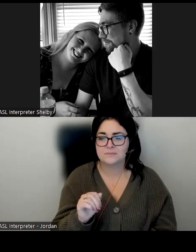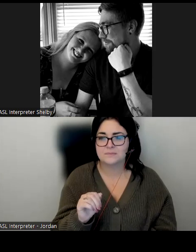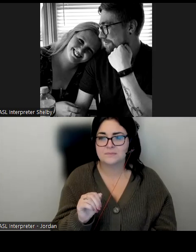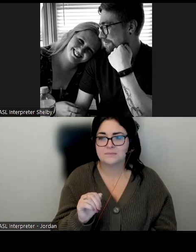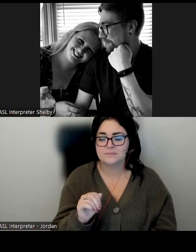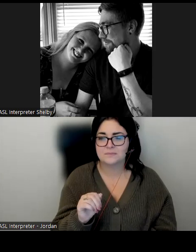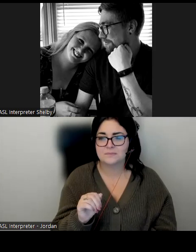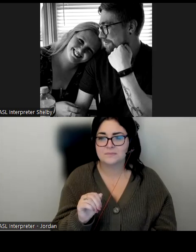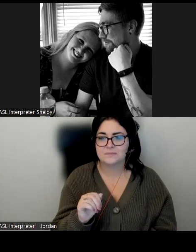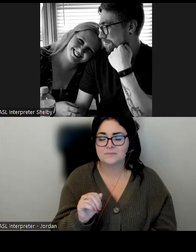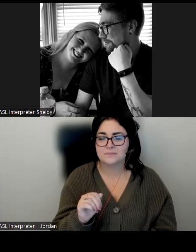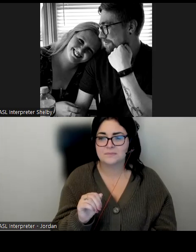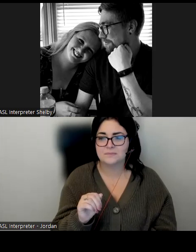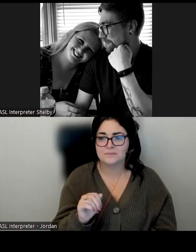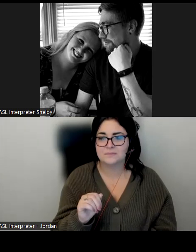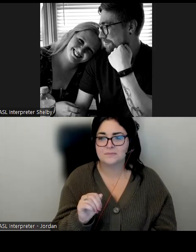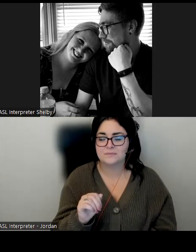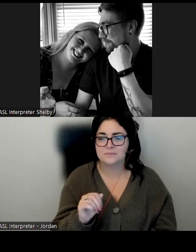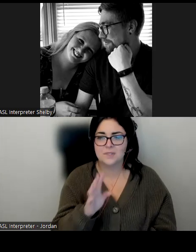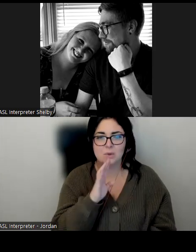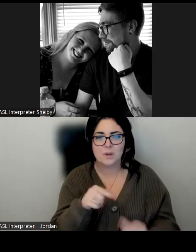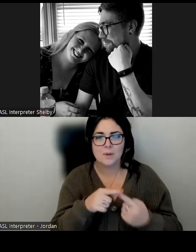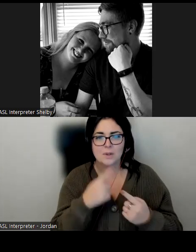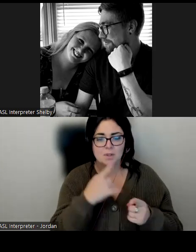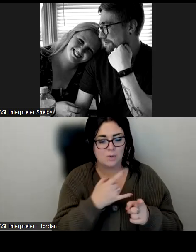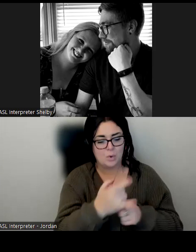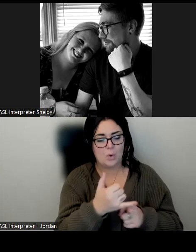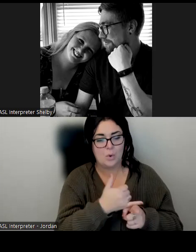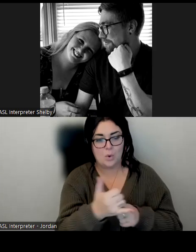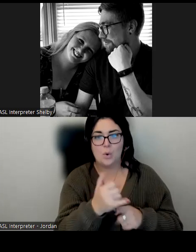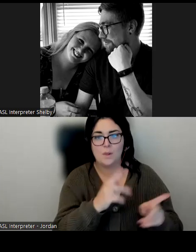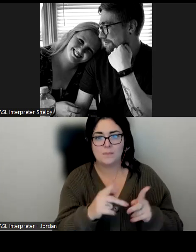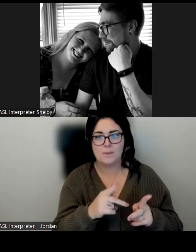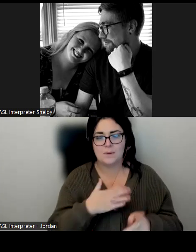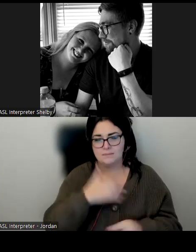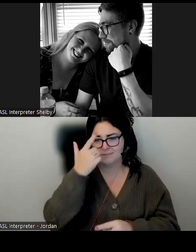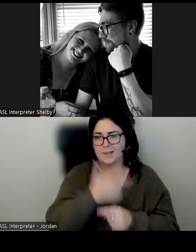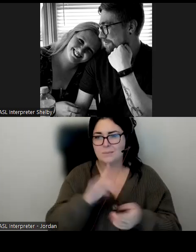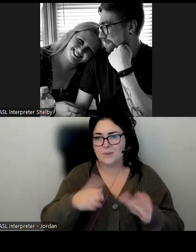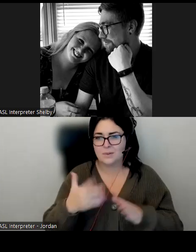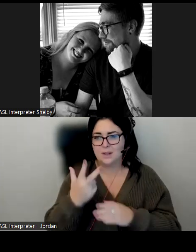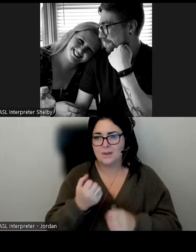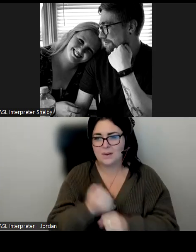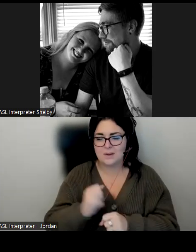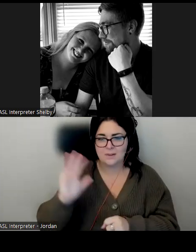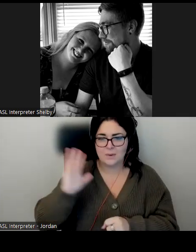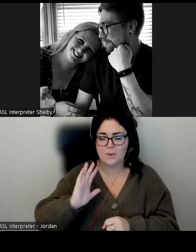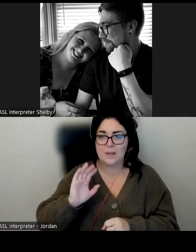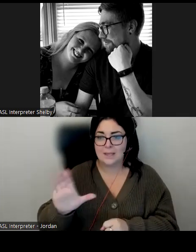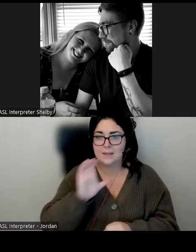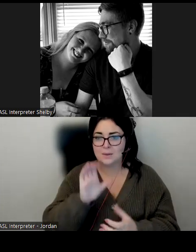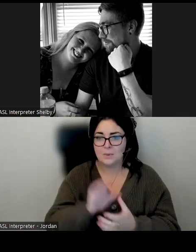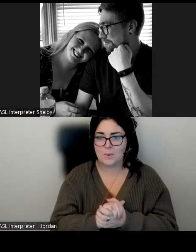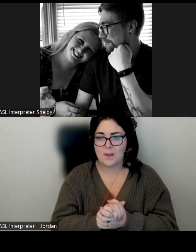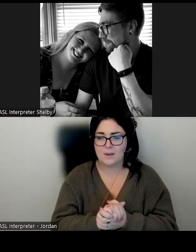Talking what you just said about giving people a call. My brother died 3 years ago, and his wife,